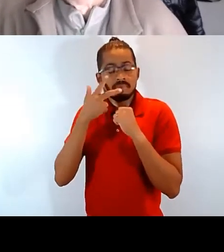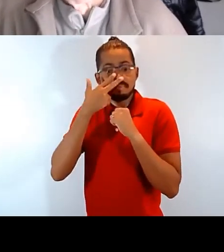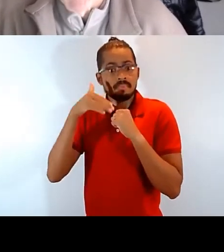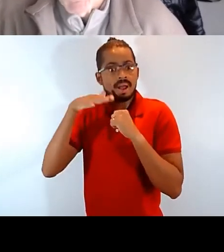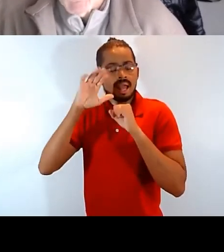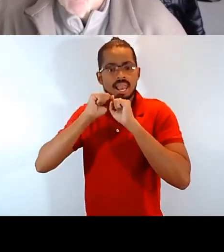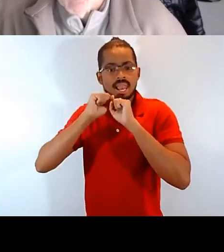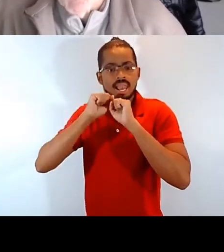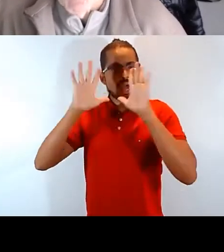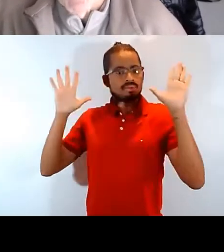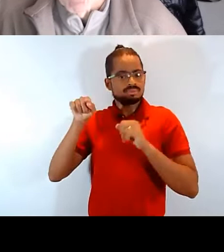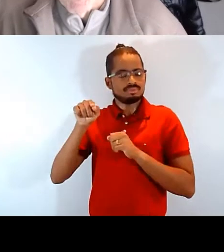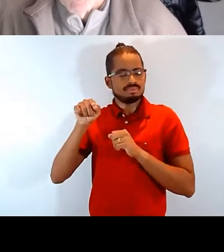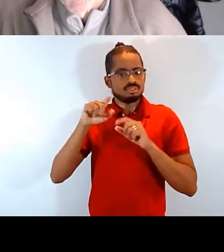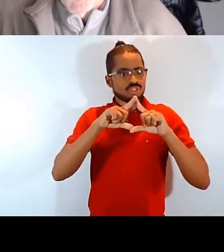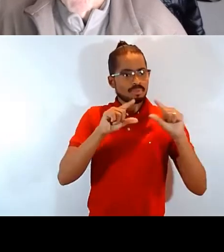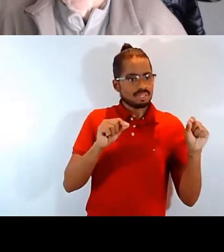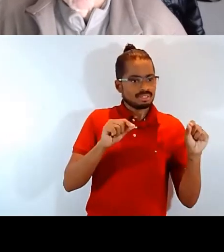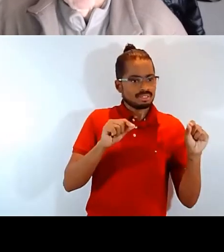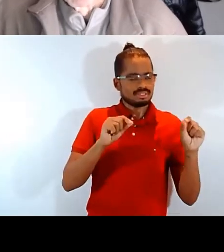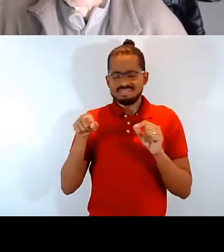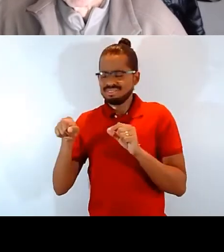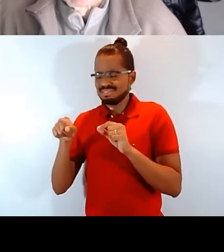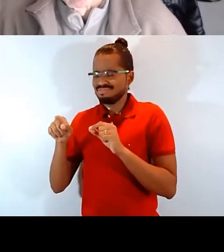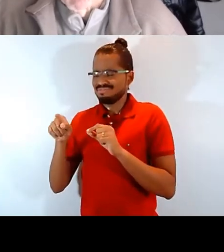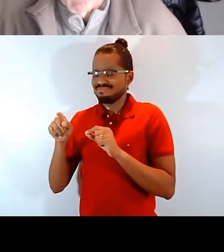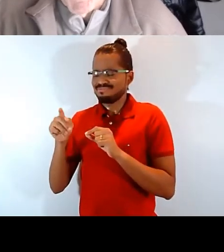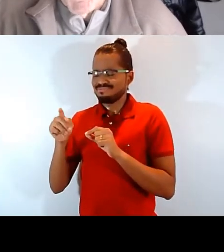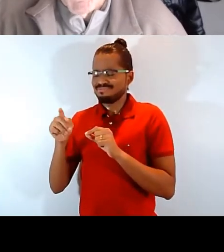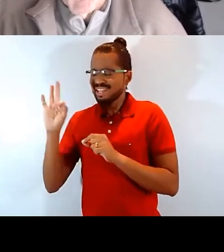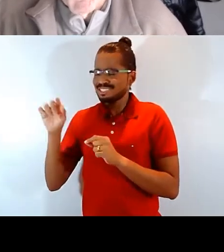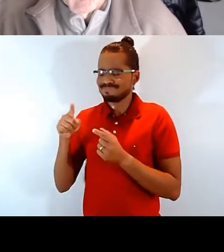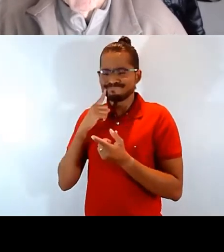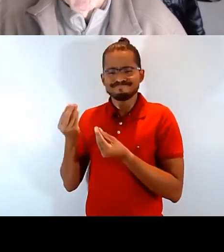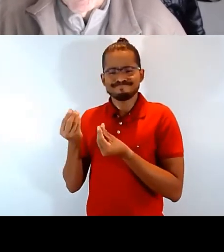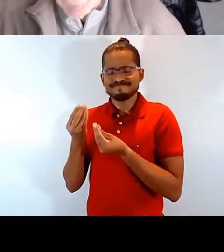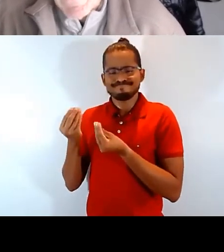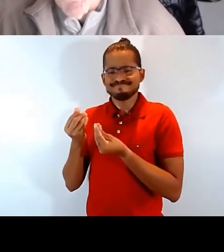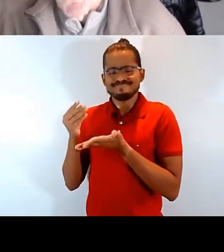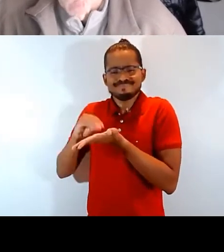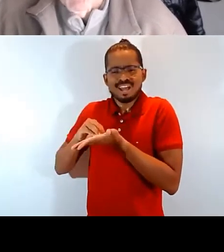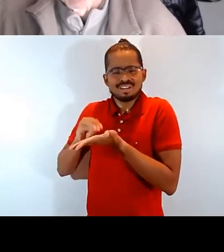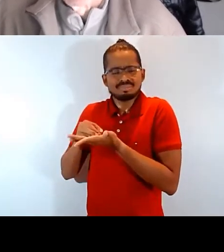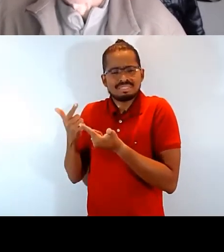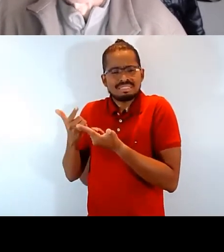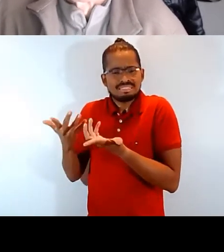than in French. So what do you do in French? Do you add all these